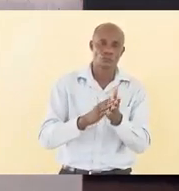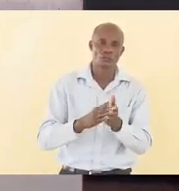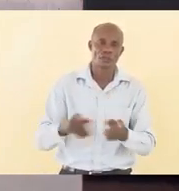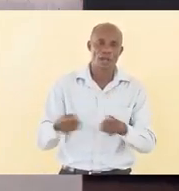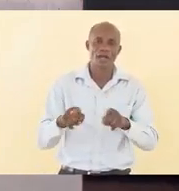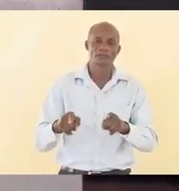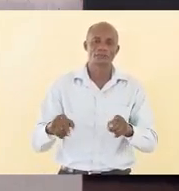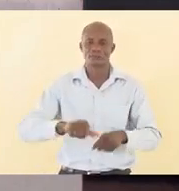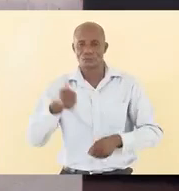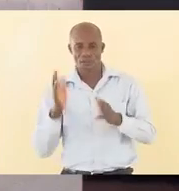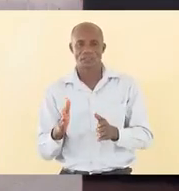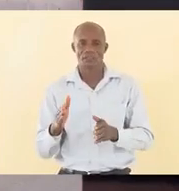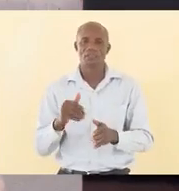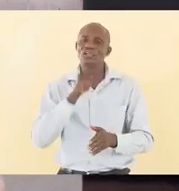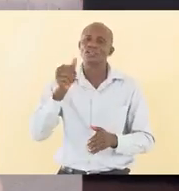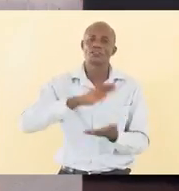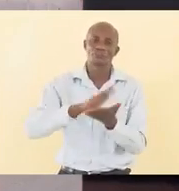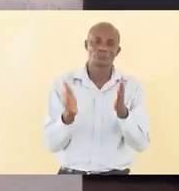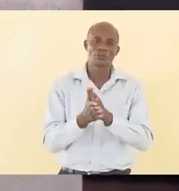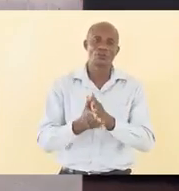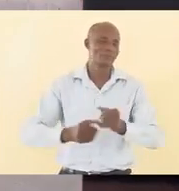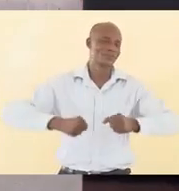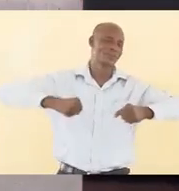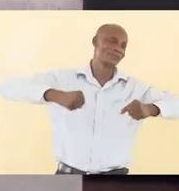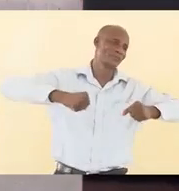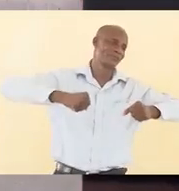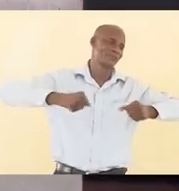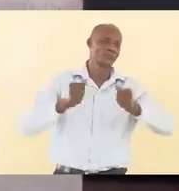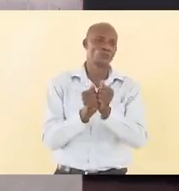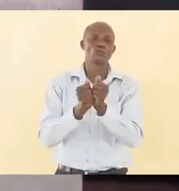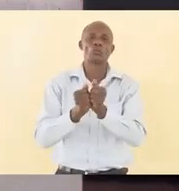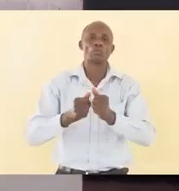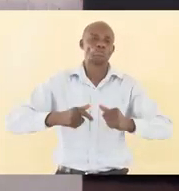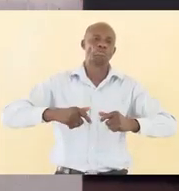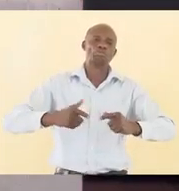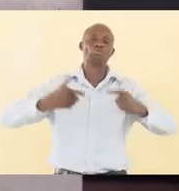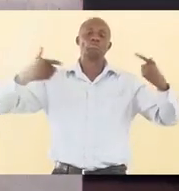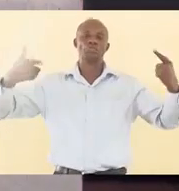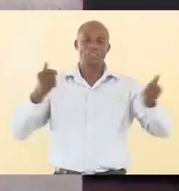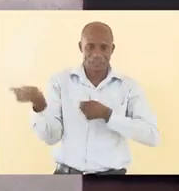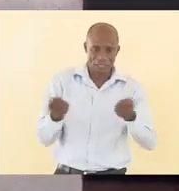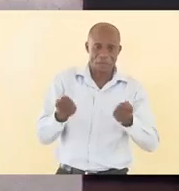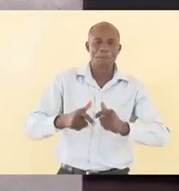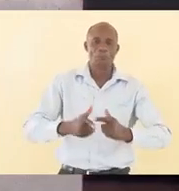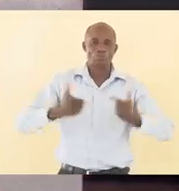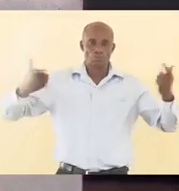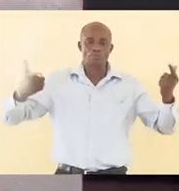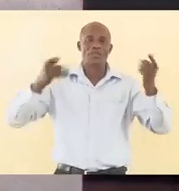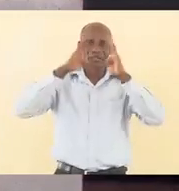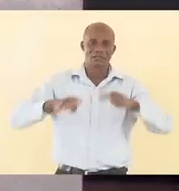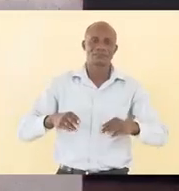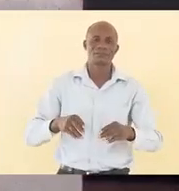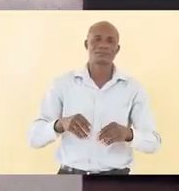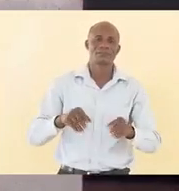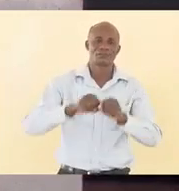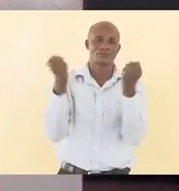like others and you don't become a big man with big car, with big house in Lagos, in the village, and so on. Society